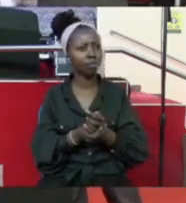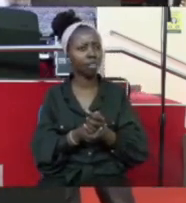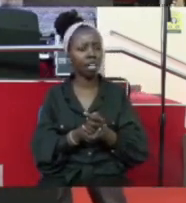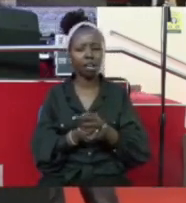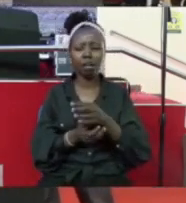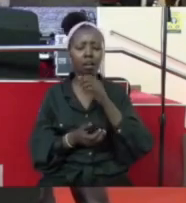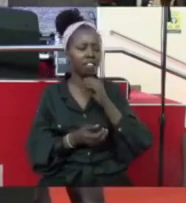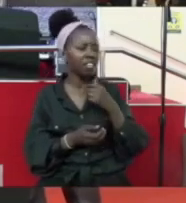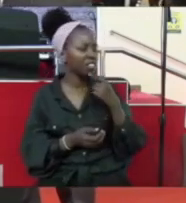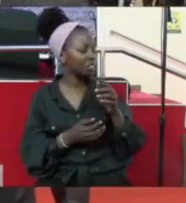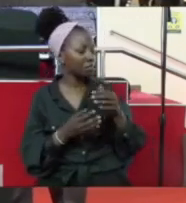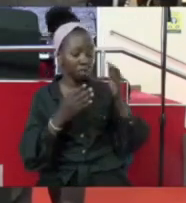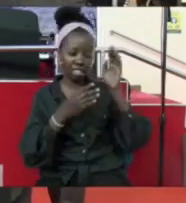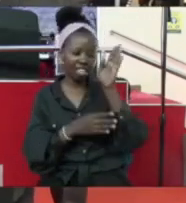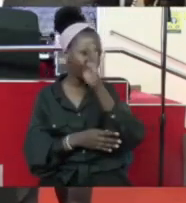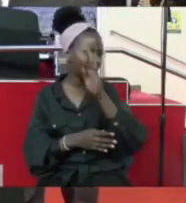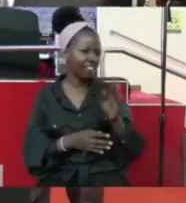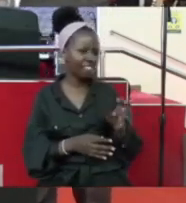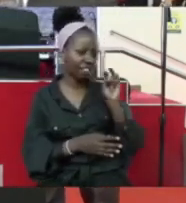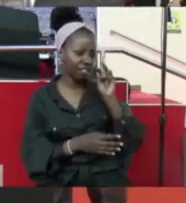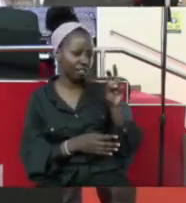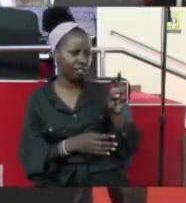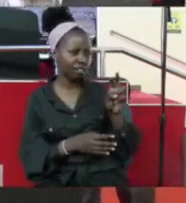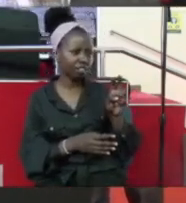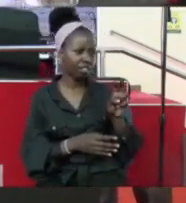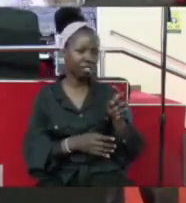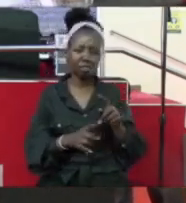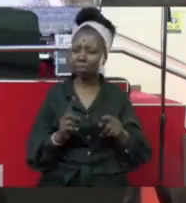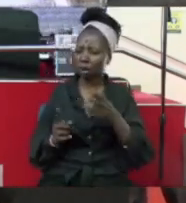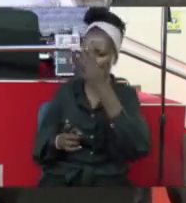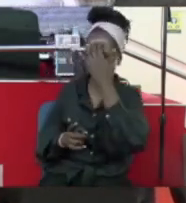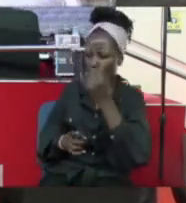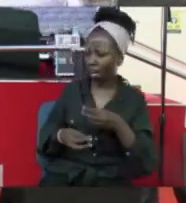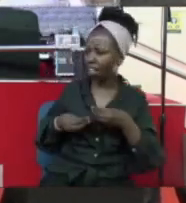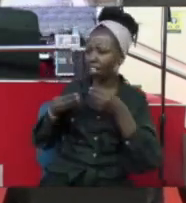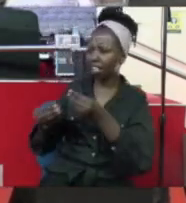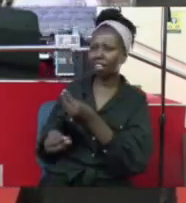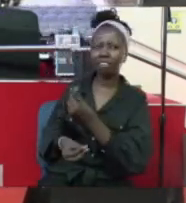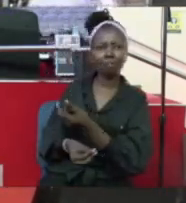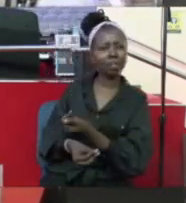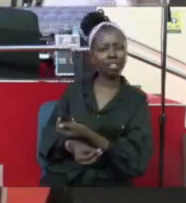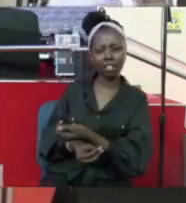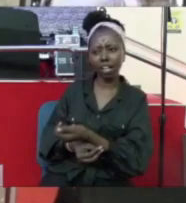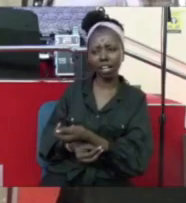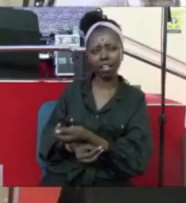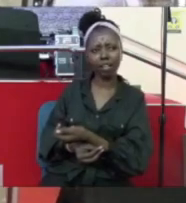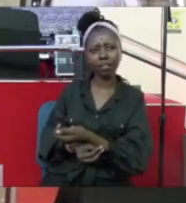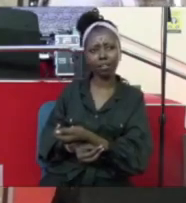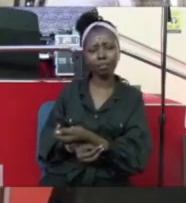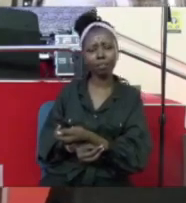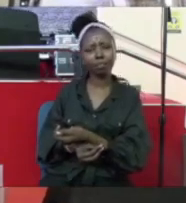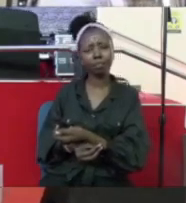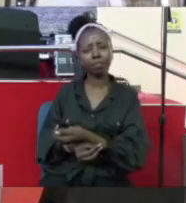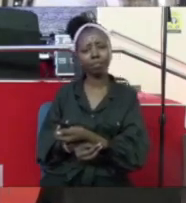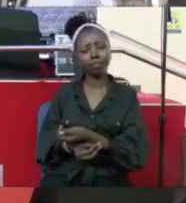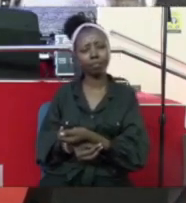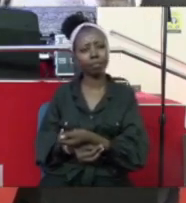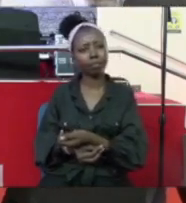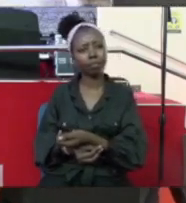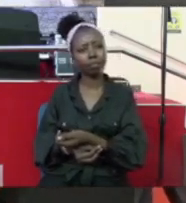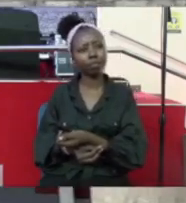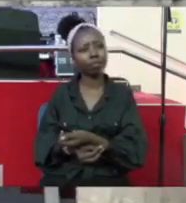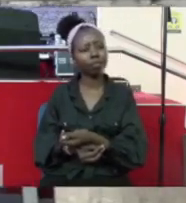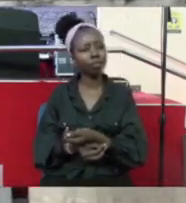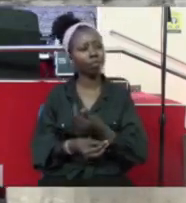him." Baba akasema sijaimuona. And why have you given him a dollar of $100? Na kwa nini umempatia dola 100?